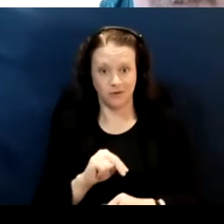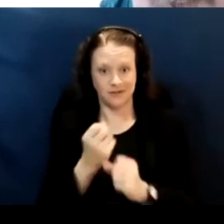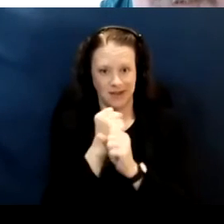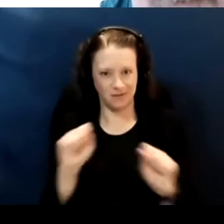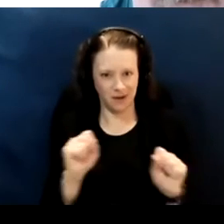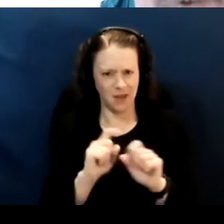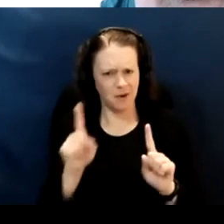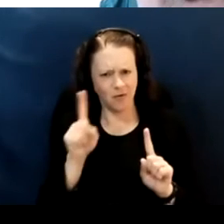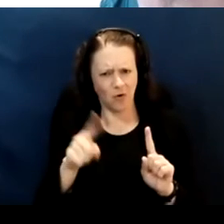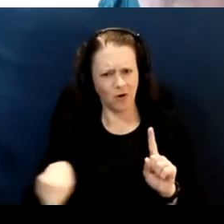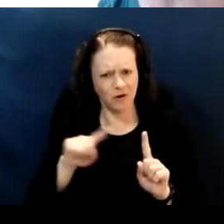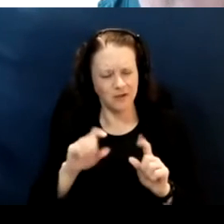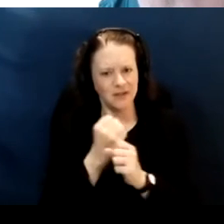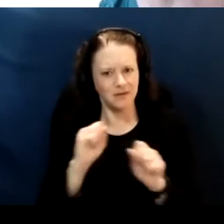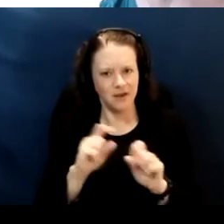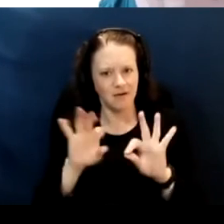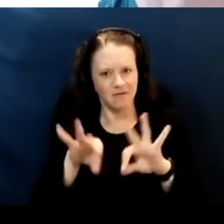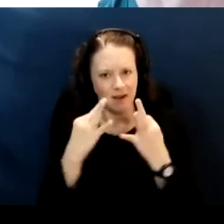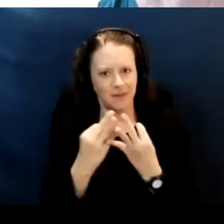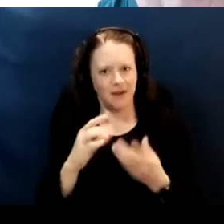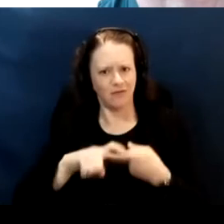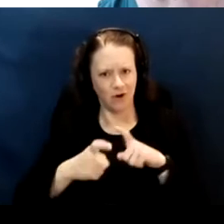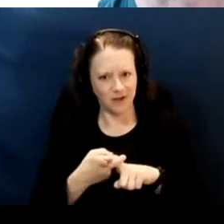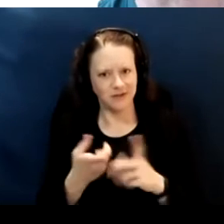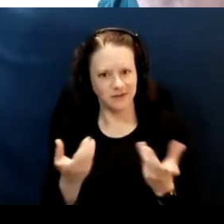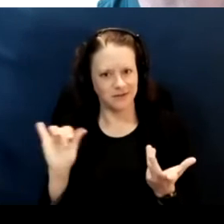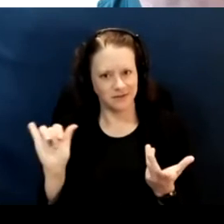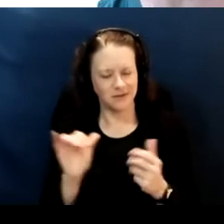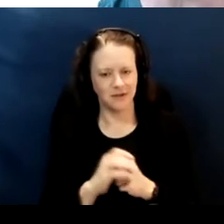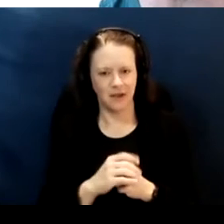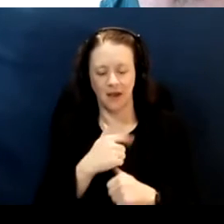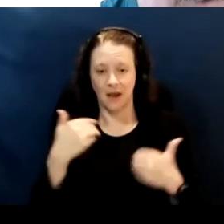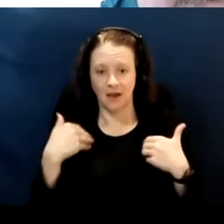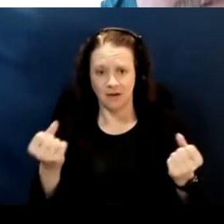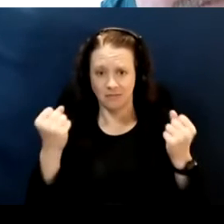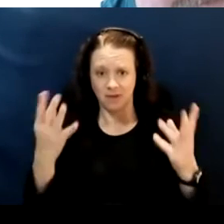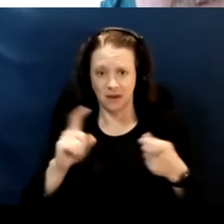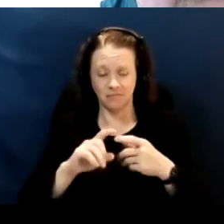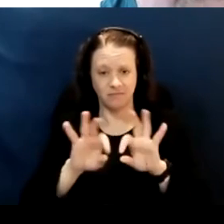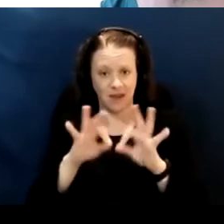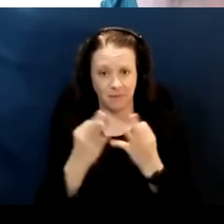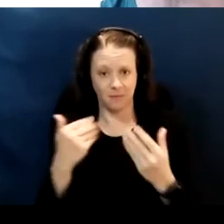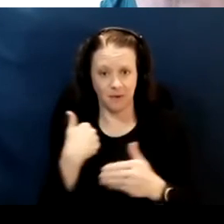for the safety of our family and friends. I have many family who have,